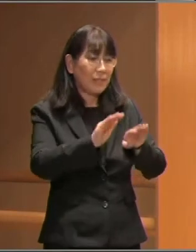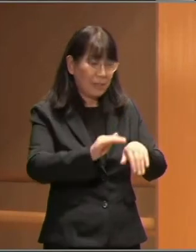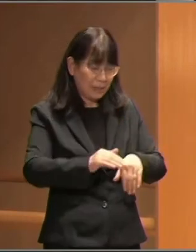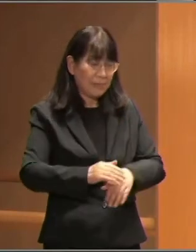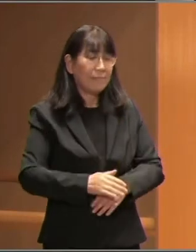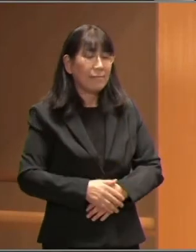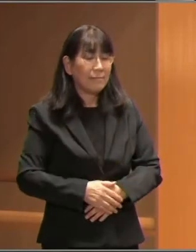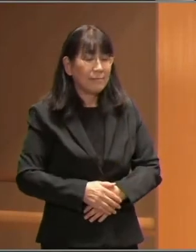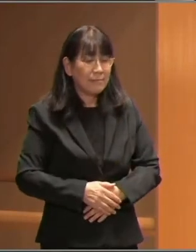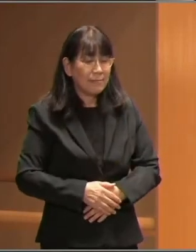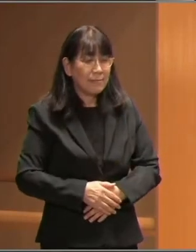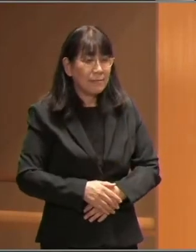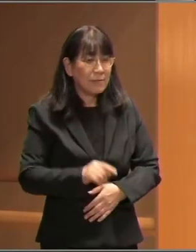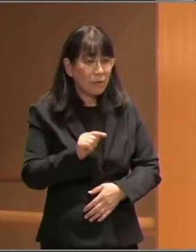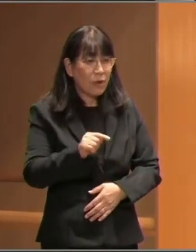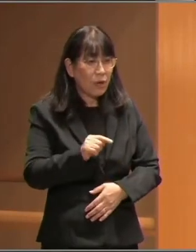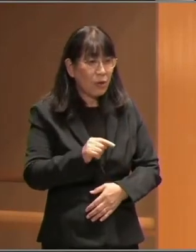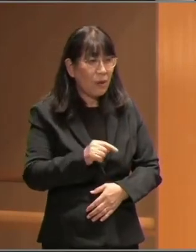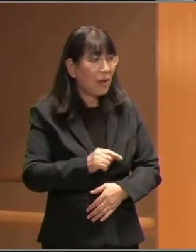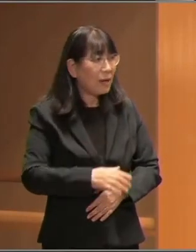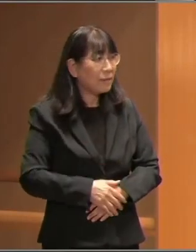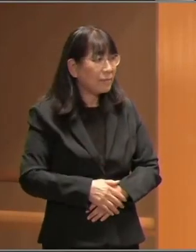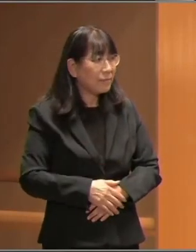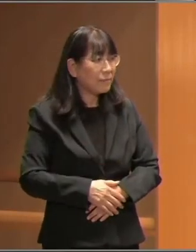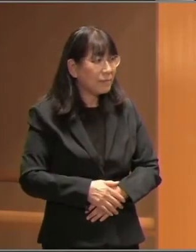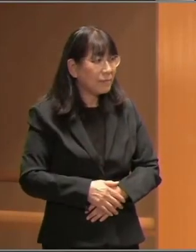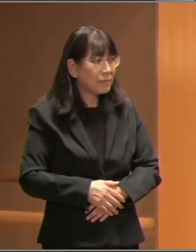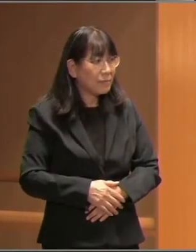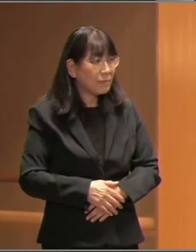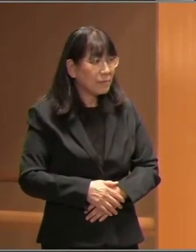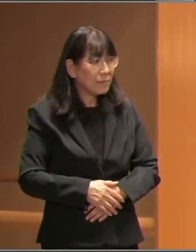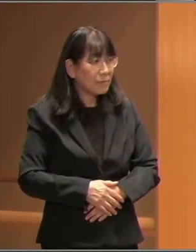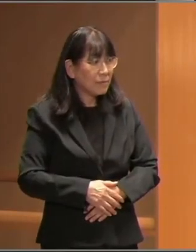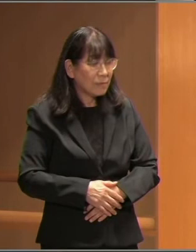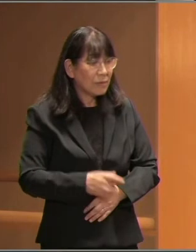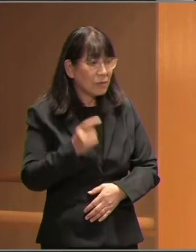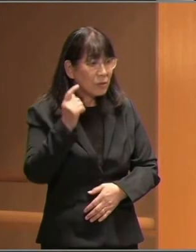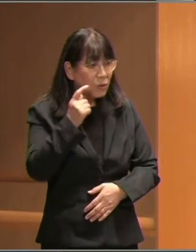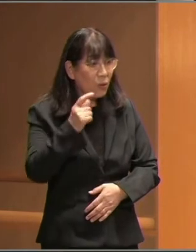is cellulose 100%. And this is an